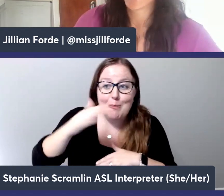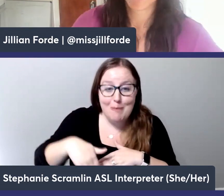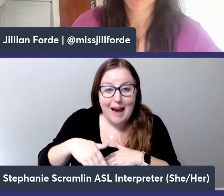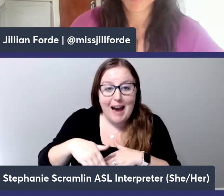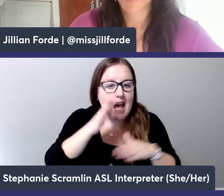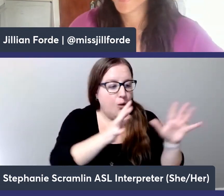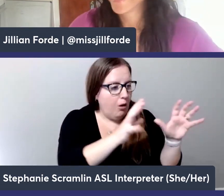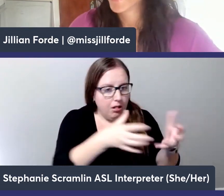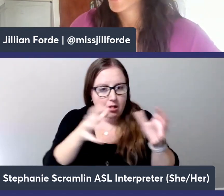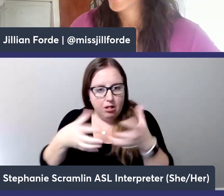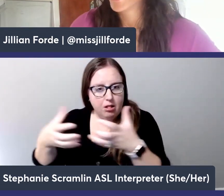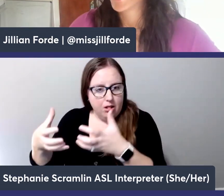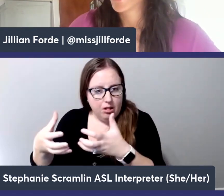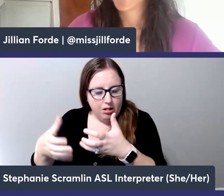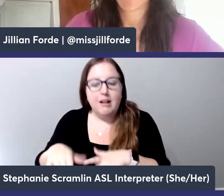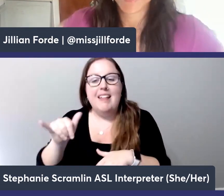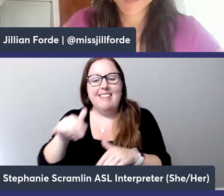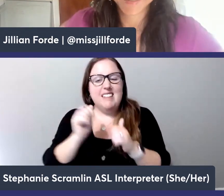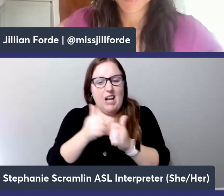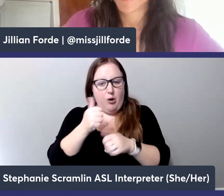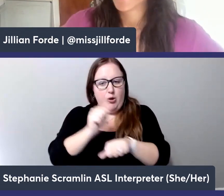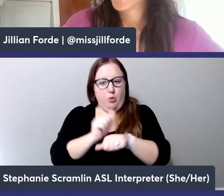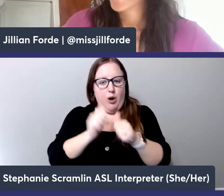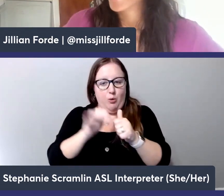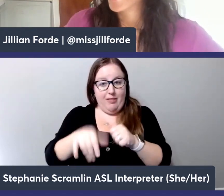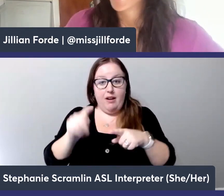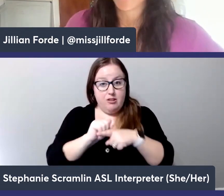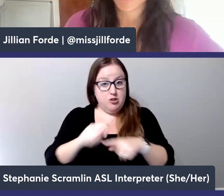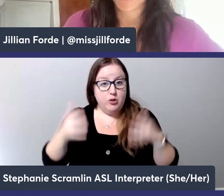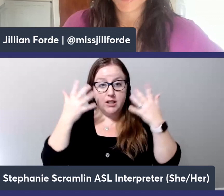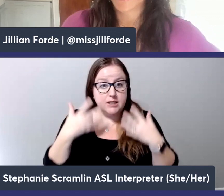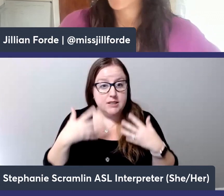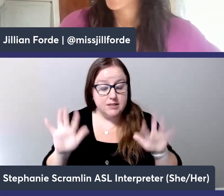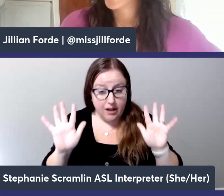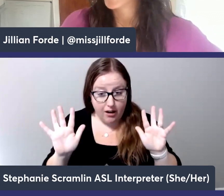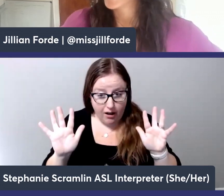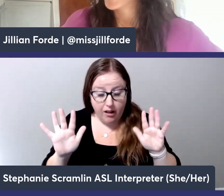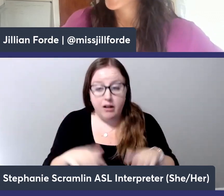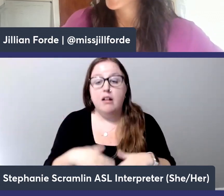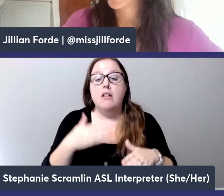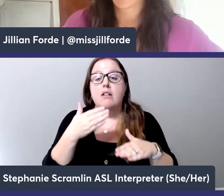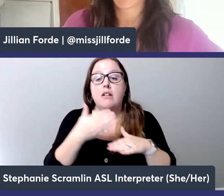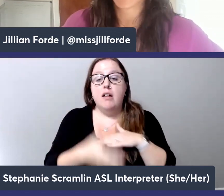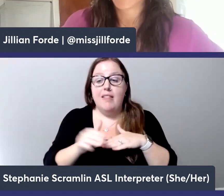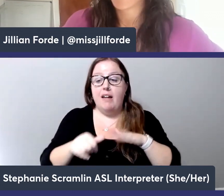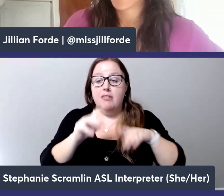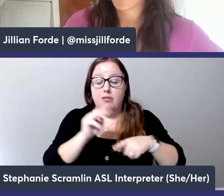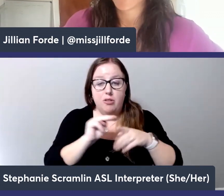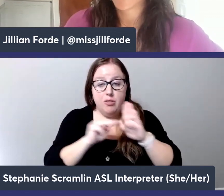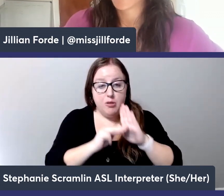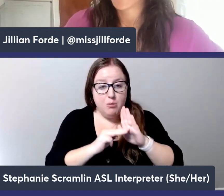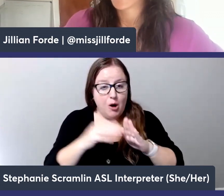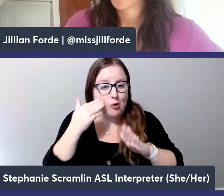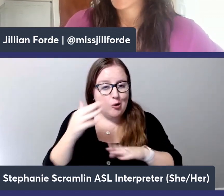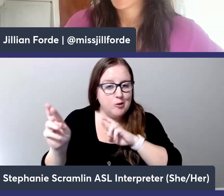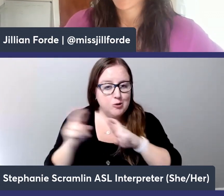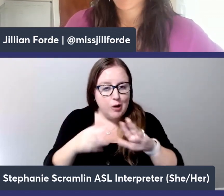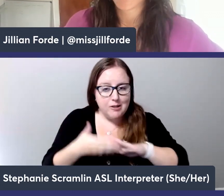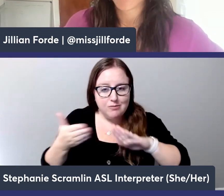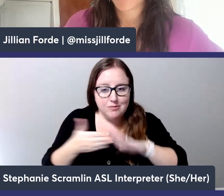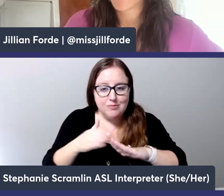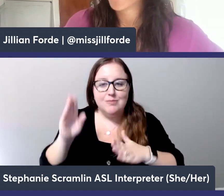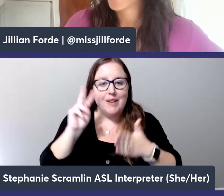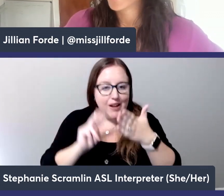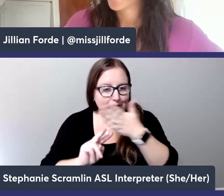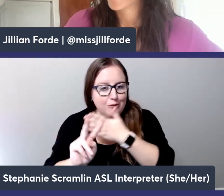that's how you work with it. And once the training is done, you hit on the deploy button, the model is ready for running inference. And next time